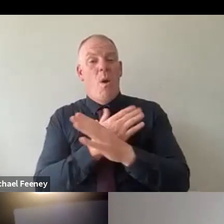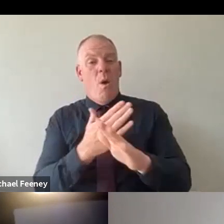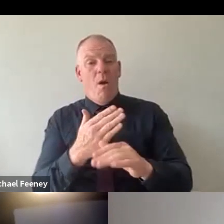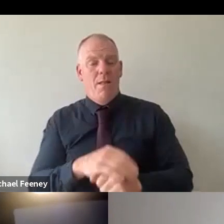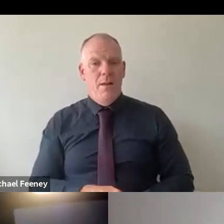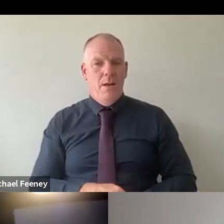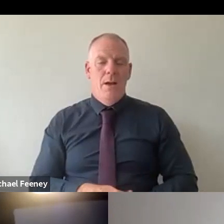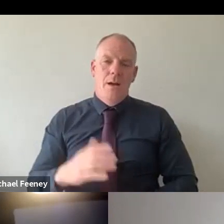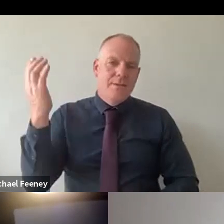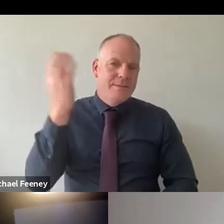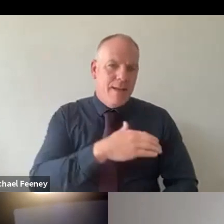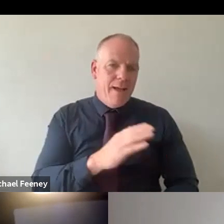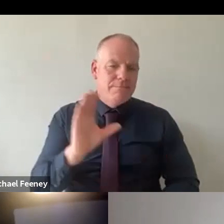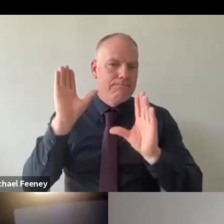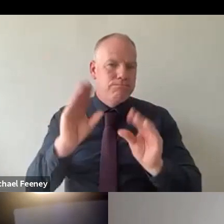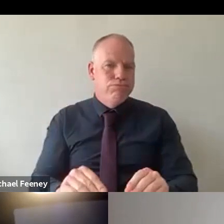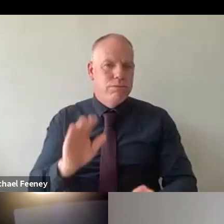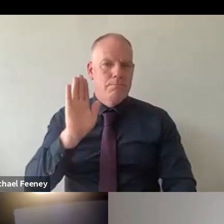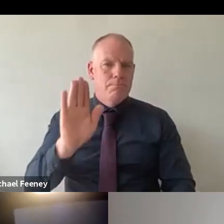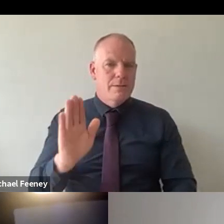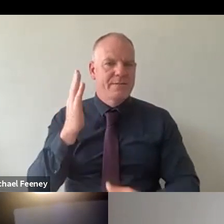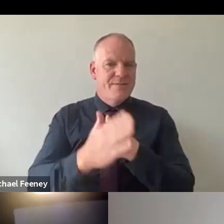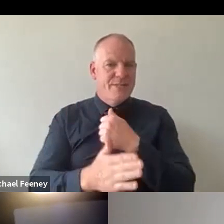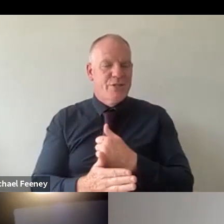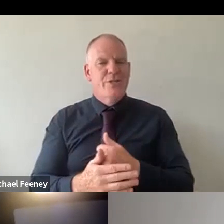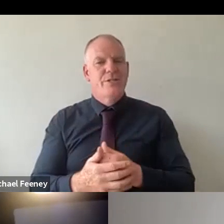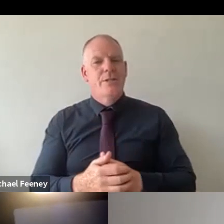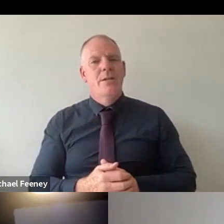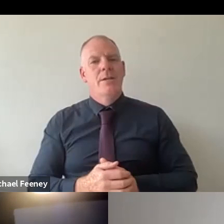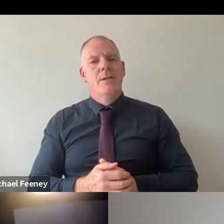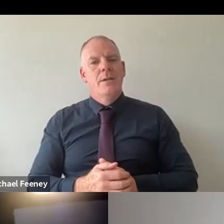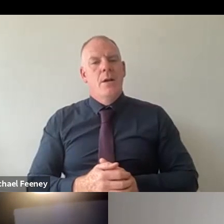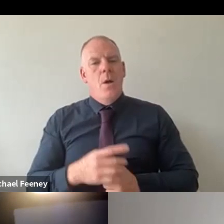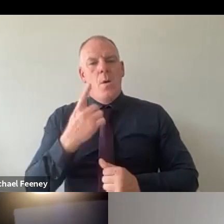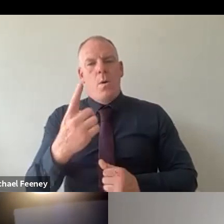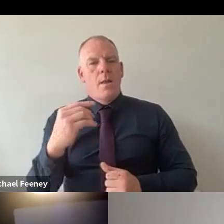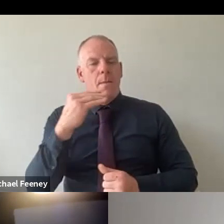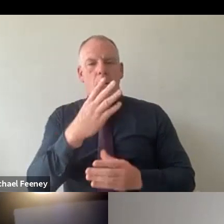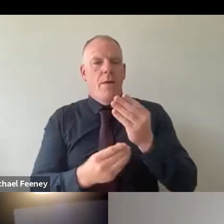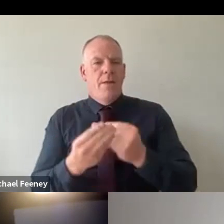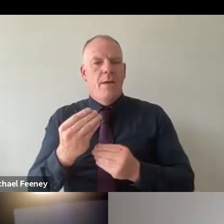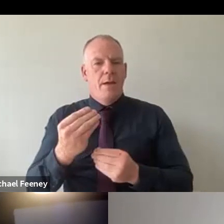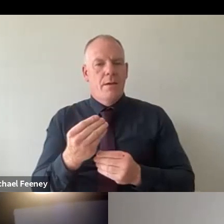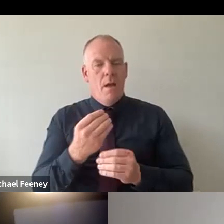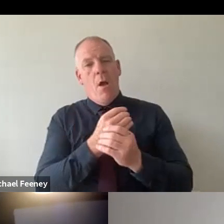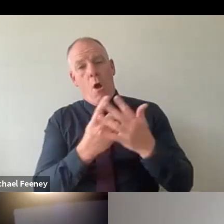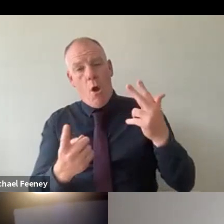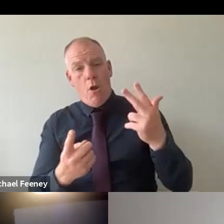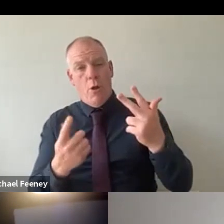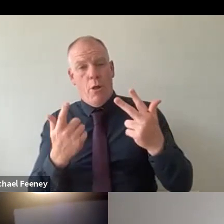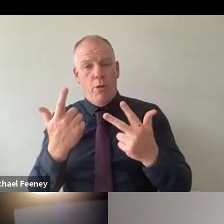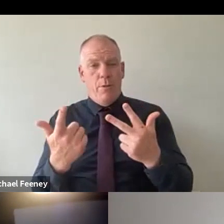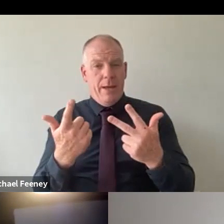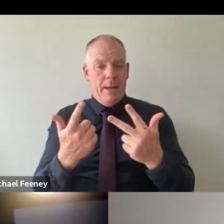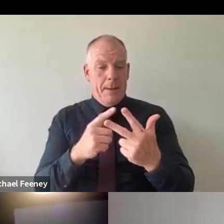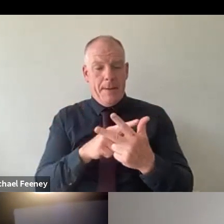kind of sad to have to bring this to such a swift conclusion. I think one of the key things that all of you have talked about